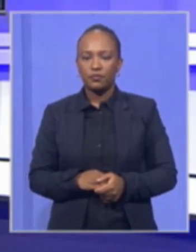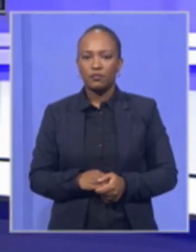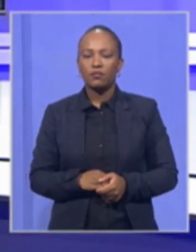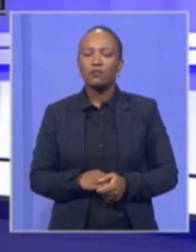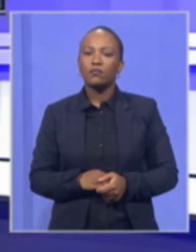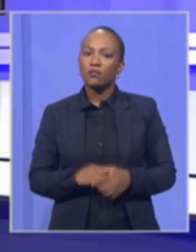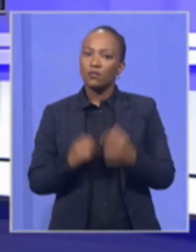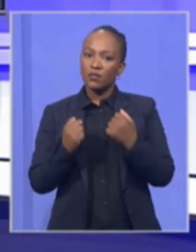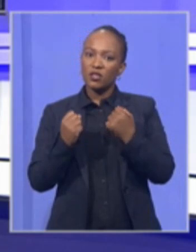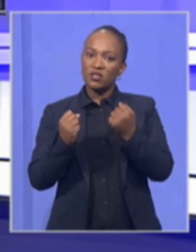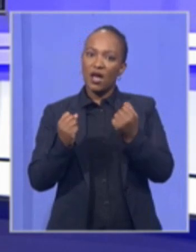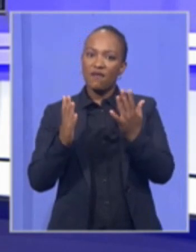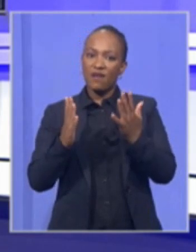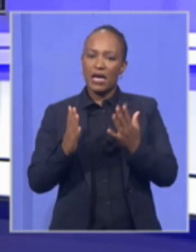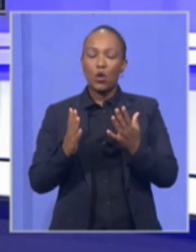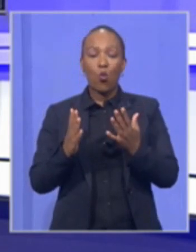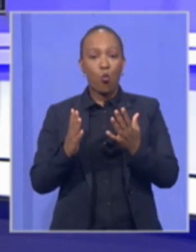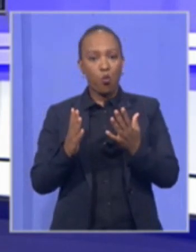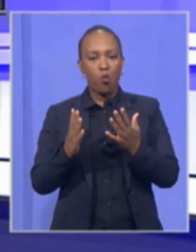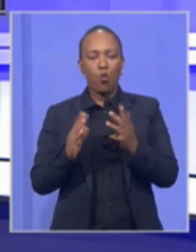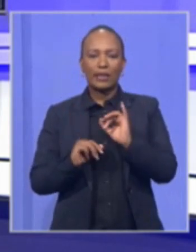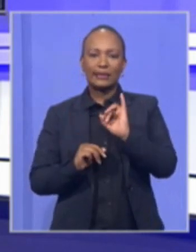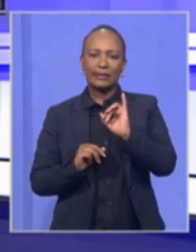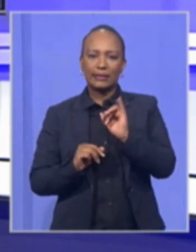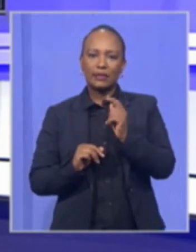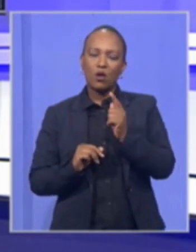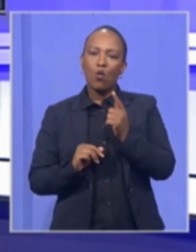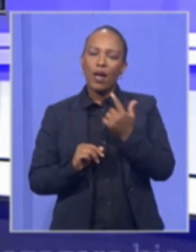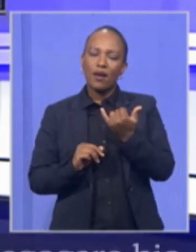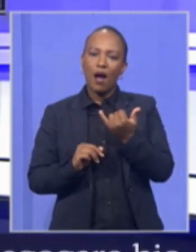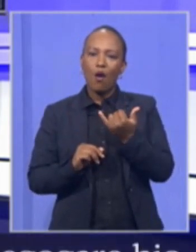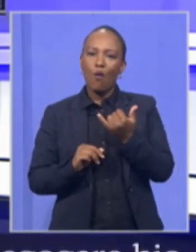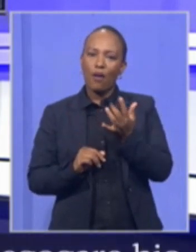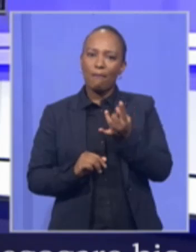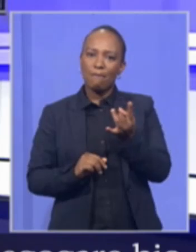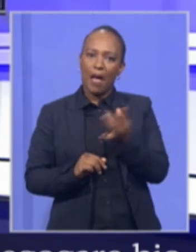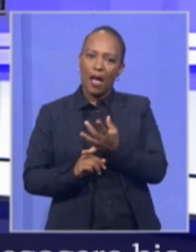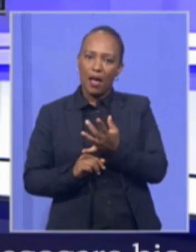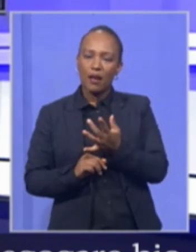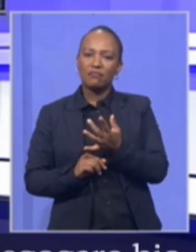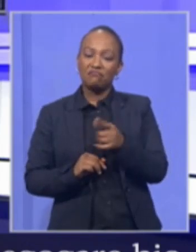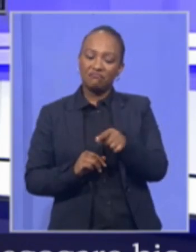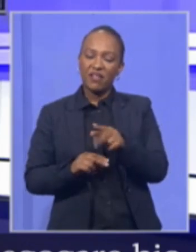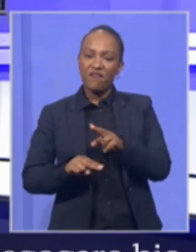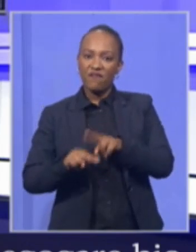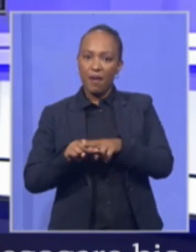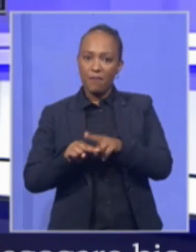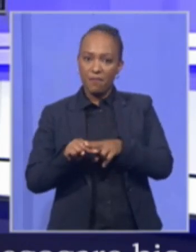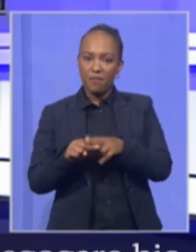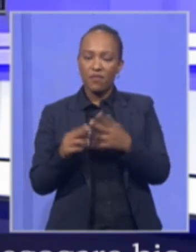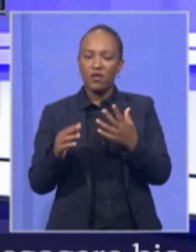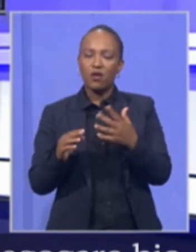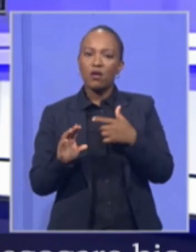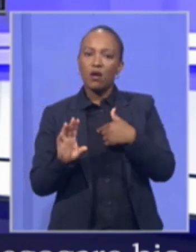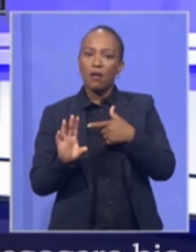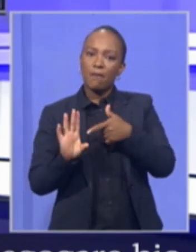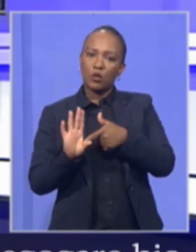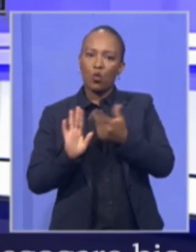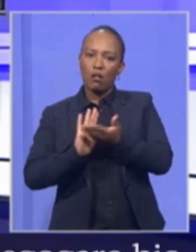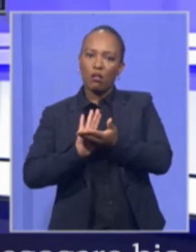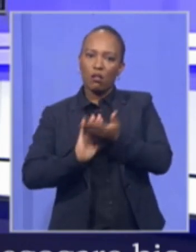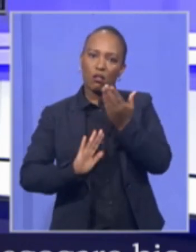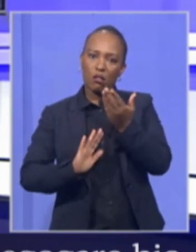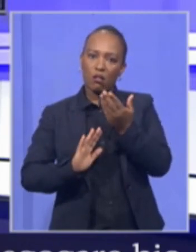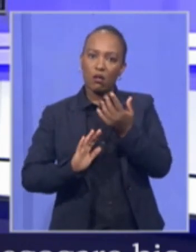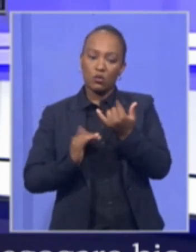Baotledi ba ka letela go sobeletša diatla merabeng mo kgweding ya dibokwane ka ge go letetše gore go be le koketšego ya theko ya makhura go tloga